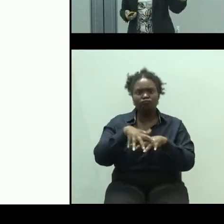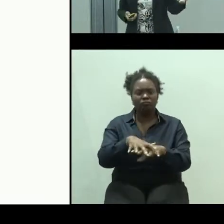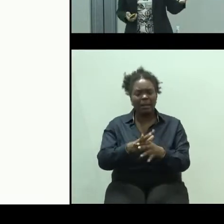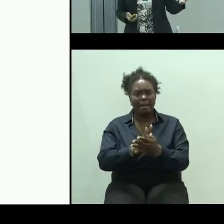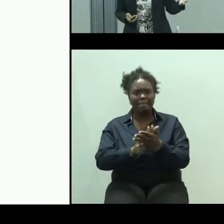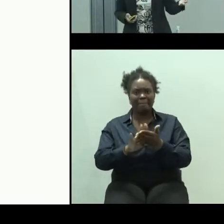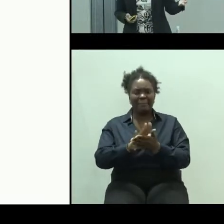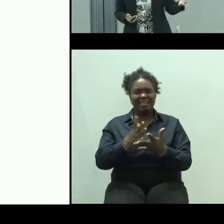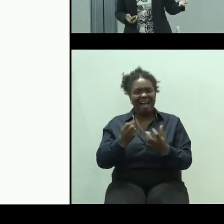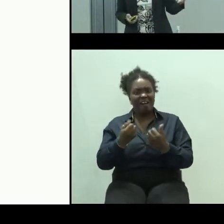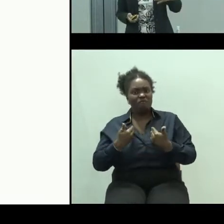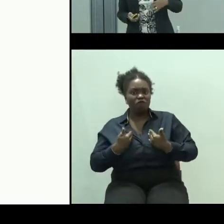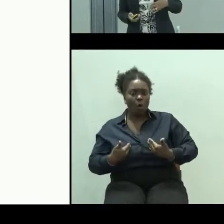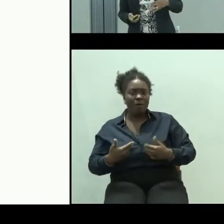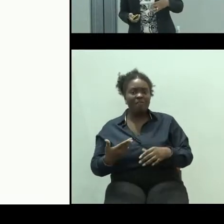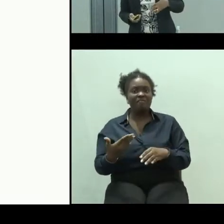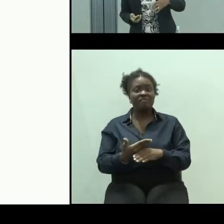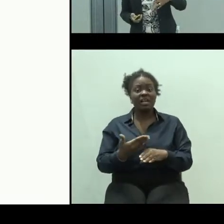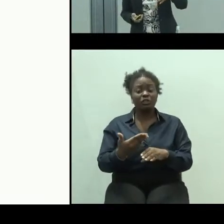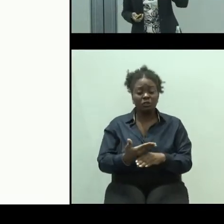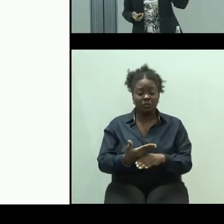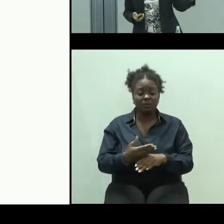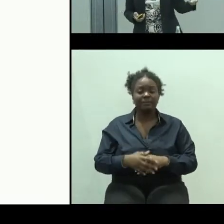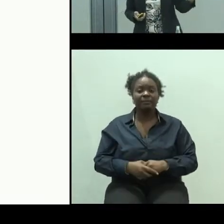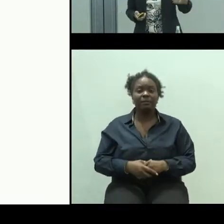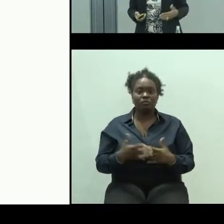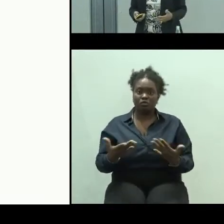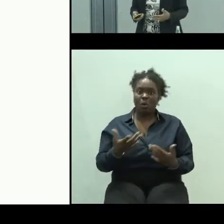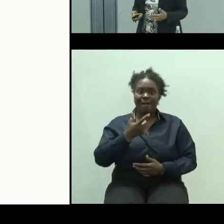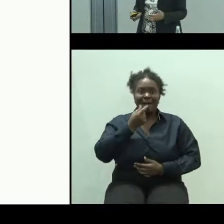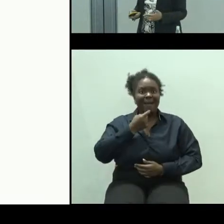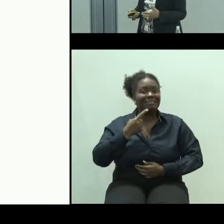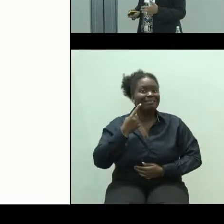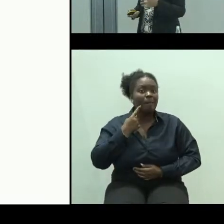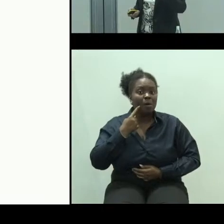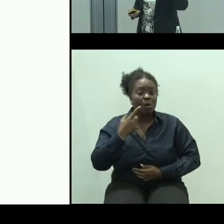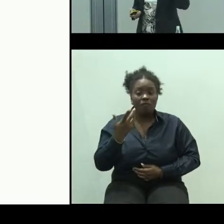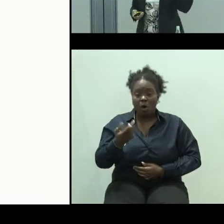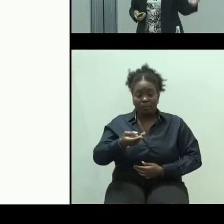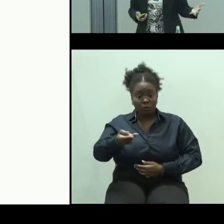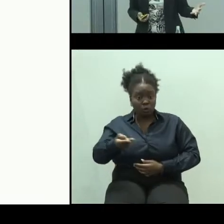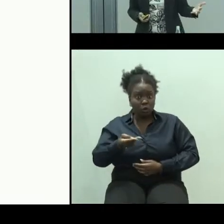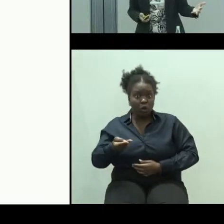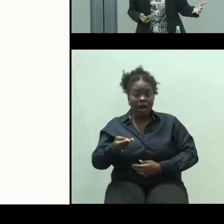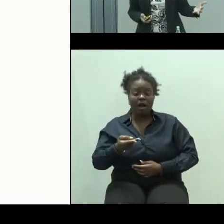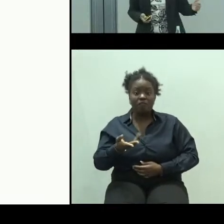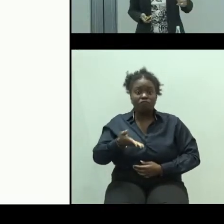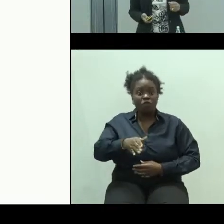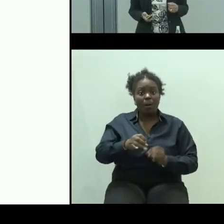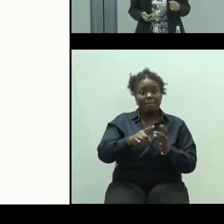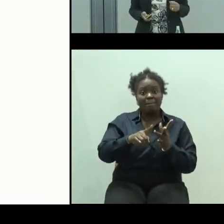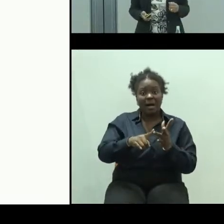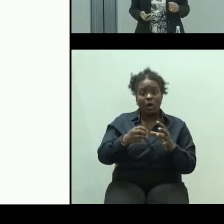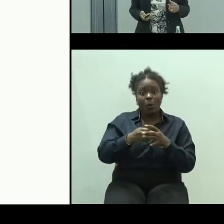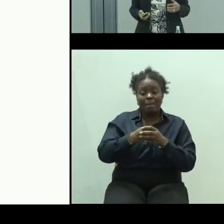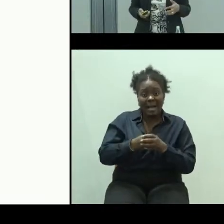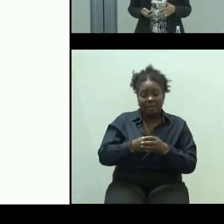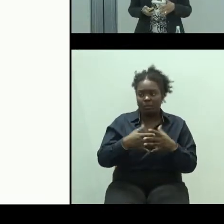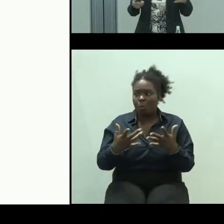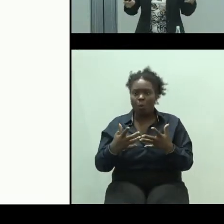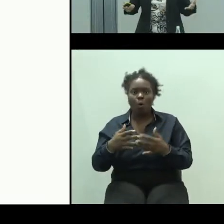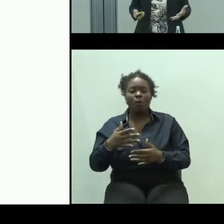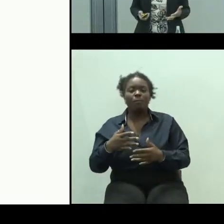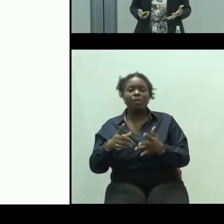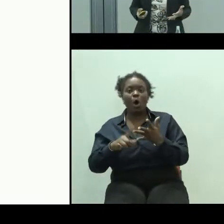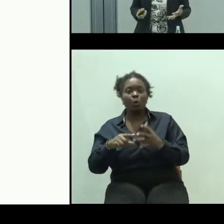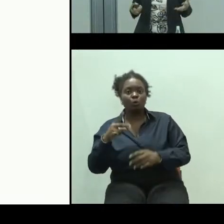been able to show that you can take simple inputs like sugar that can come from biomass. In some cases, you need to provide oxygen as well,